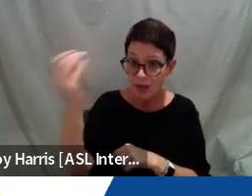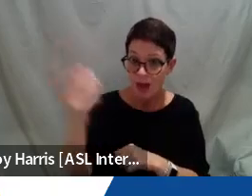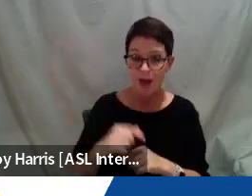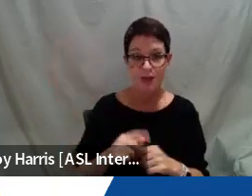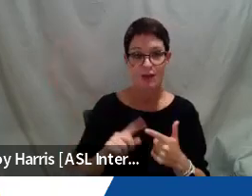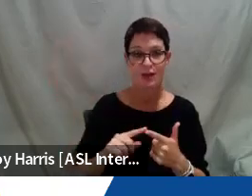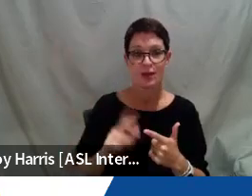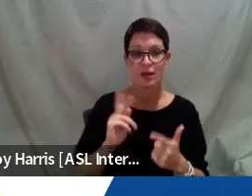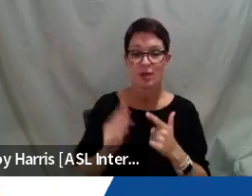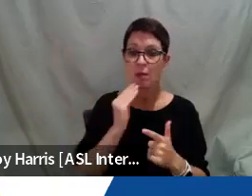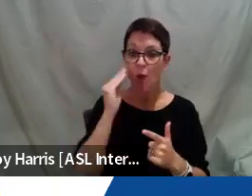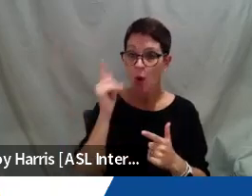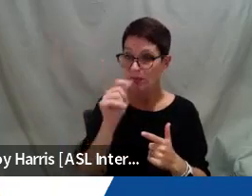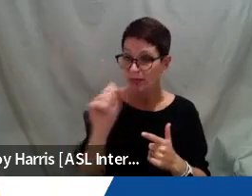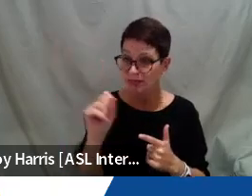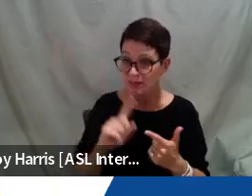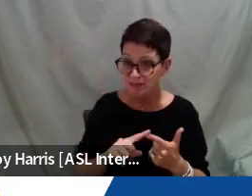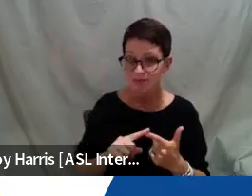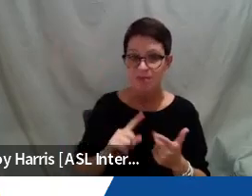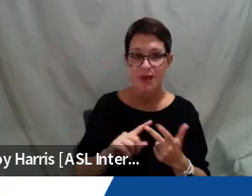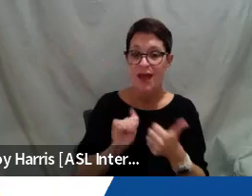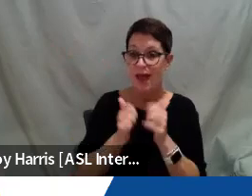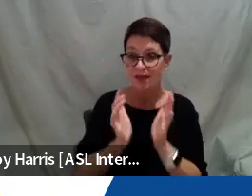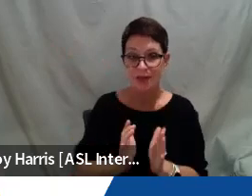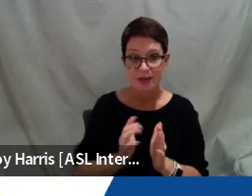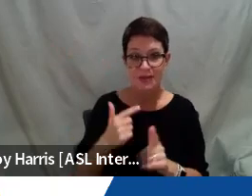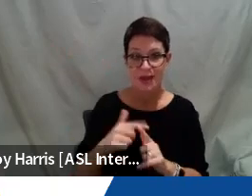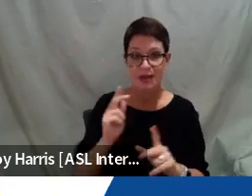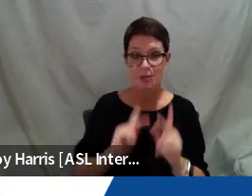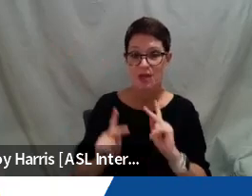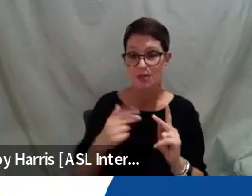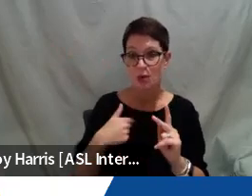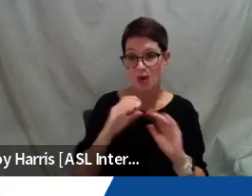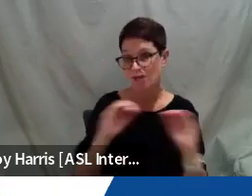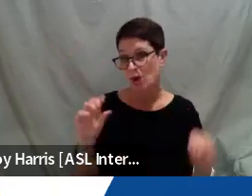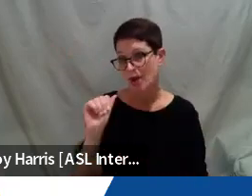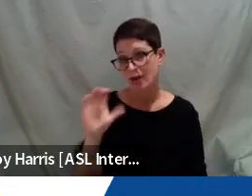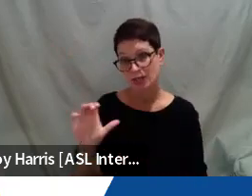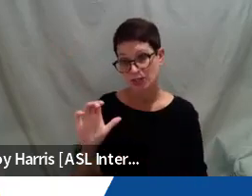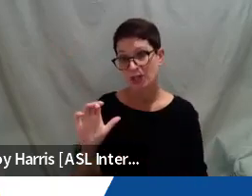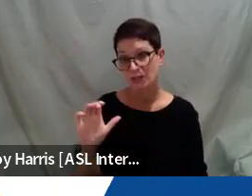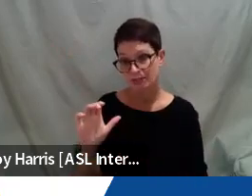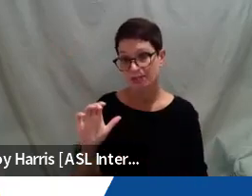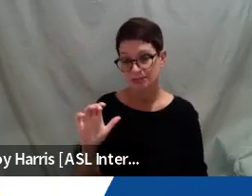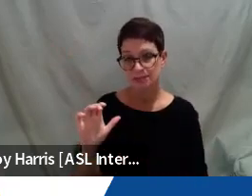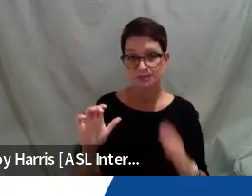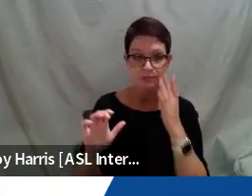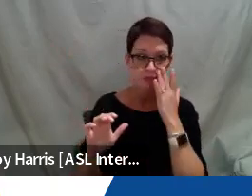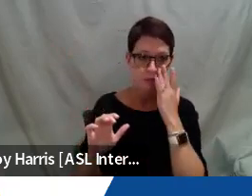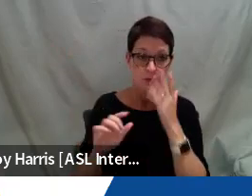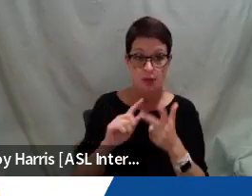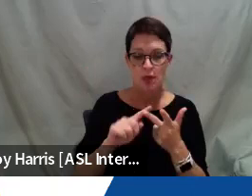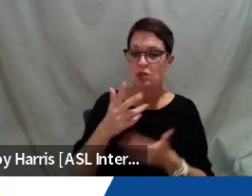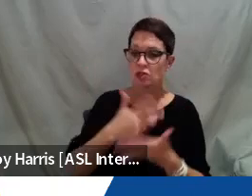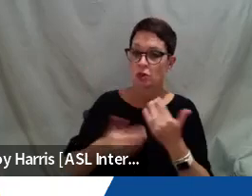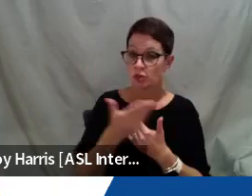people experiencing homelessness, athletes, and people without air conditioning. And then there's social